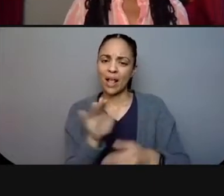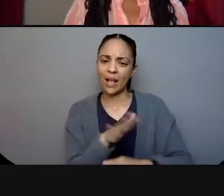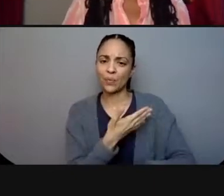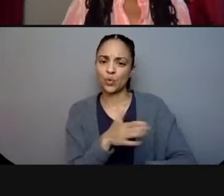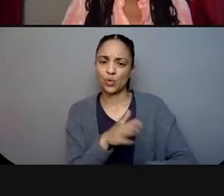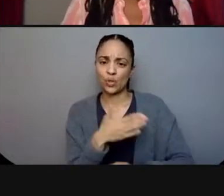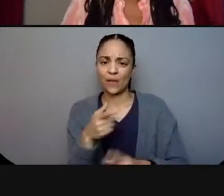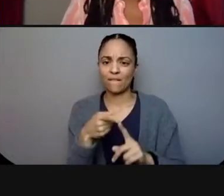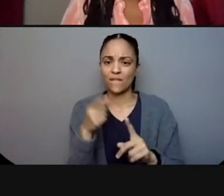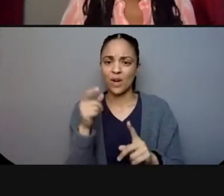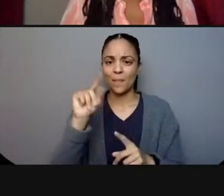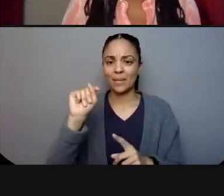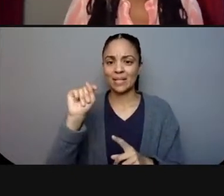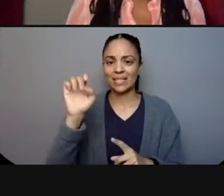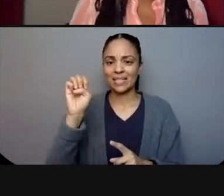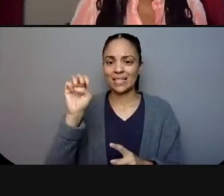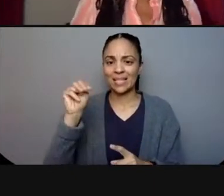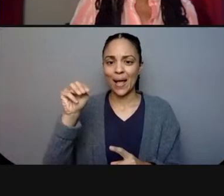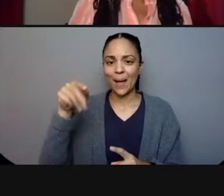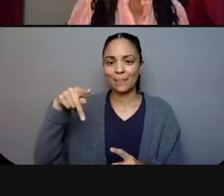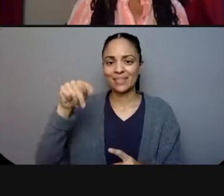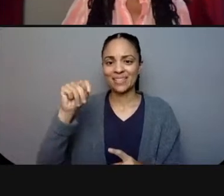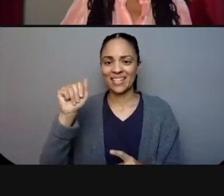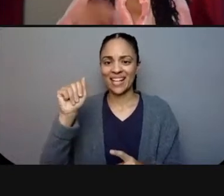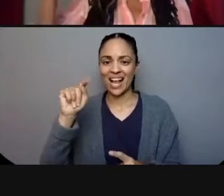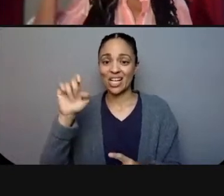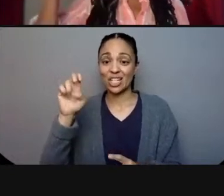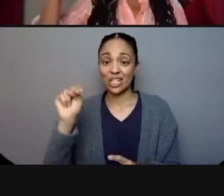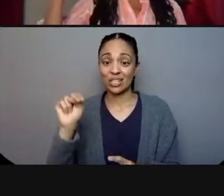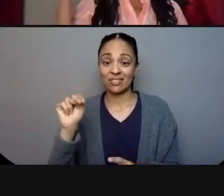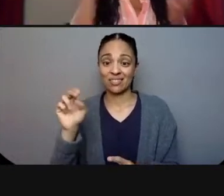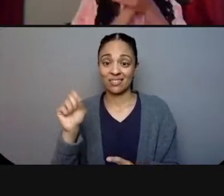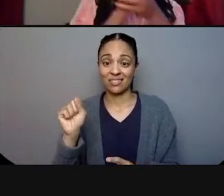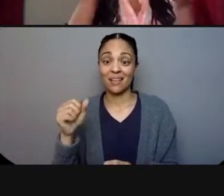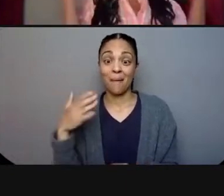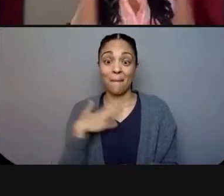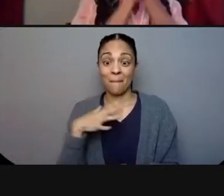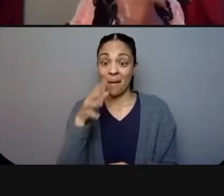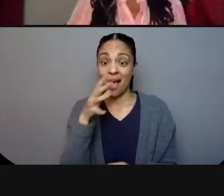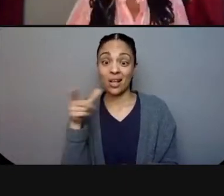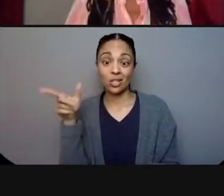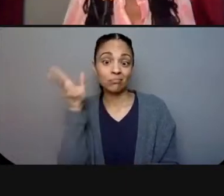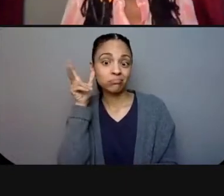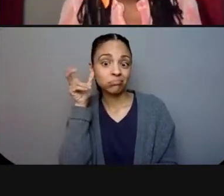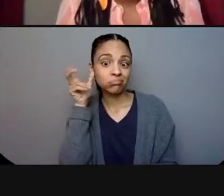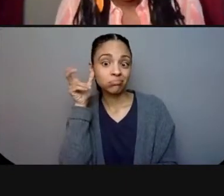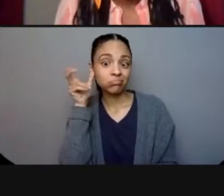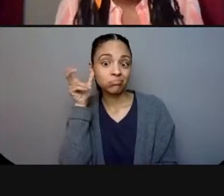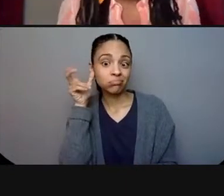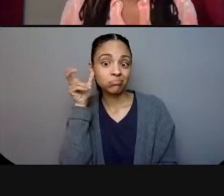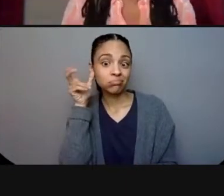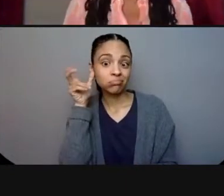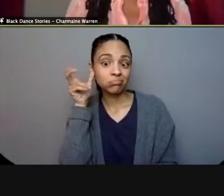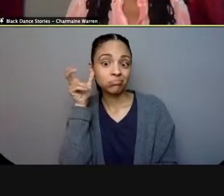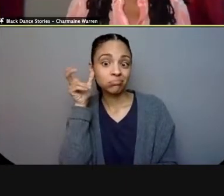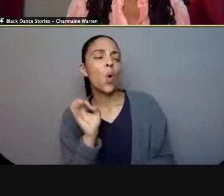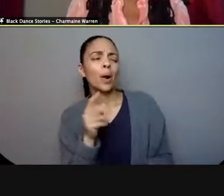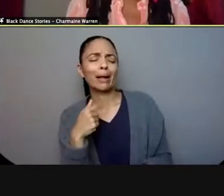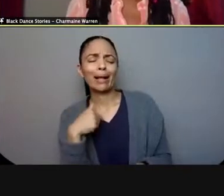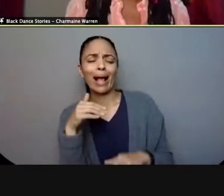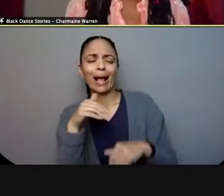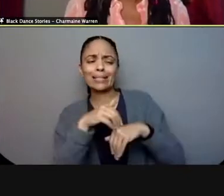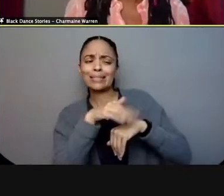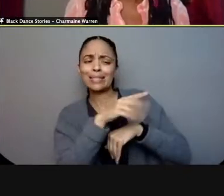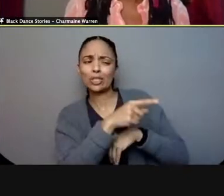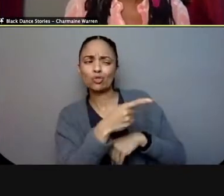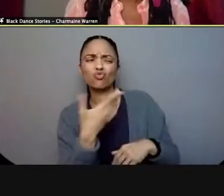she sang some of my own parts for me to tell me how to do it better. Like she's the OG. She's the soul songstress, and low key, right